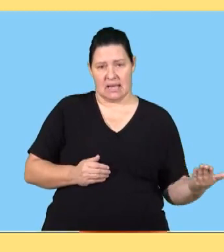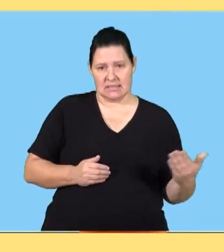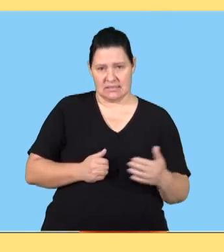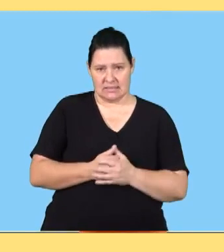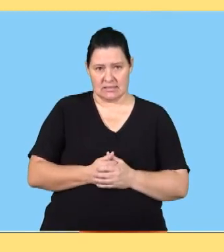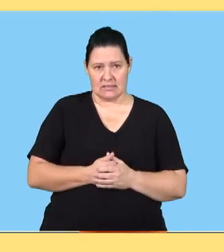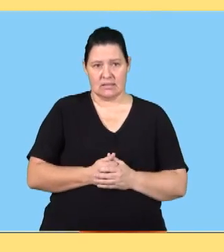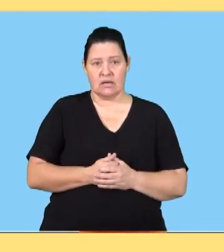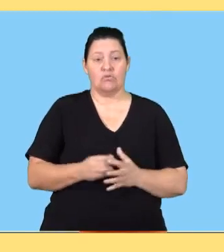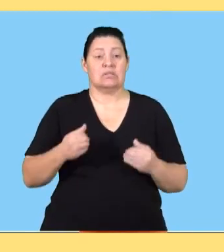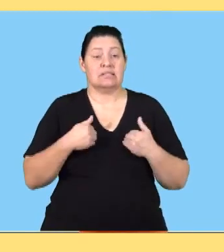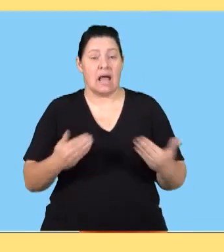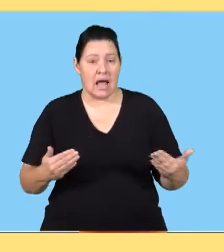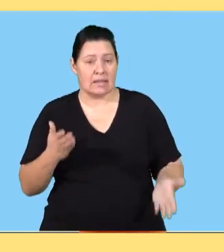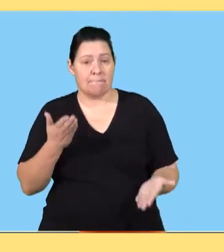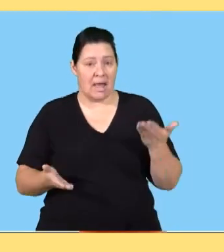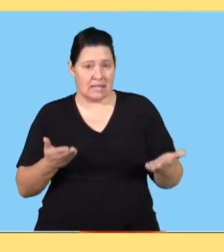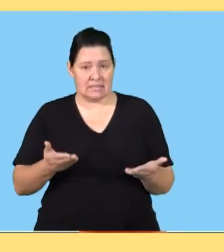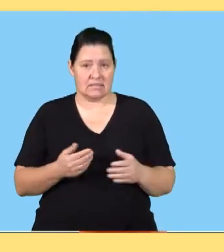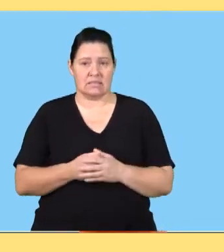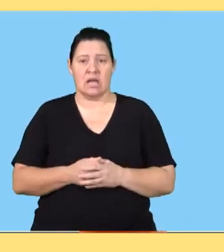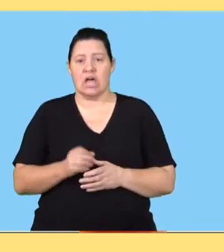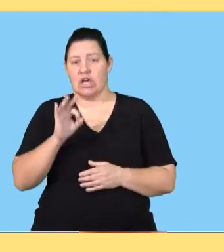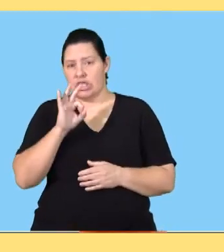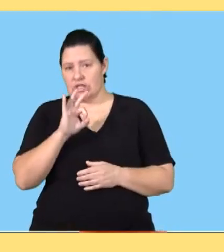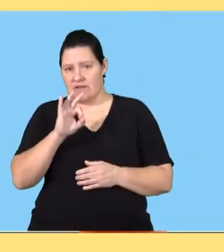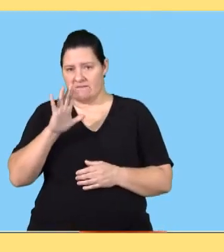the debit side. So it will start off with a balance, which is